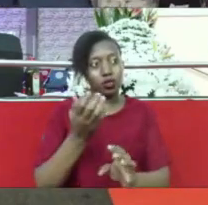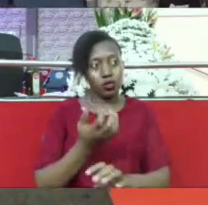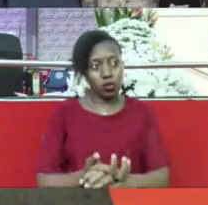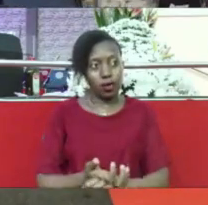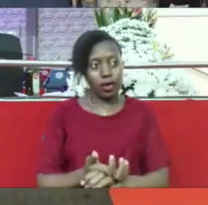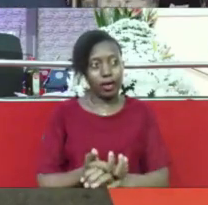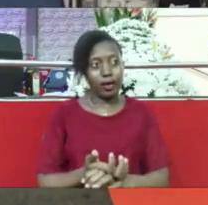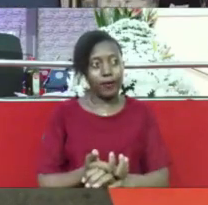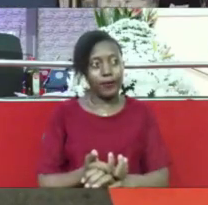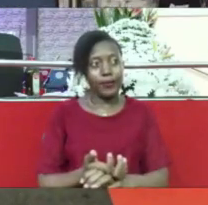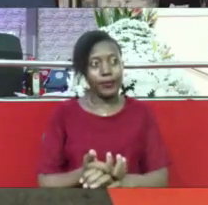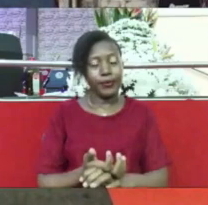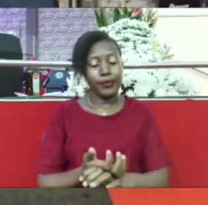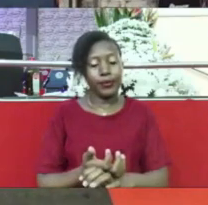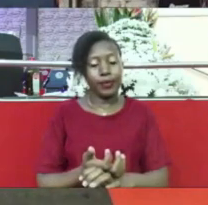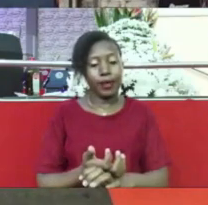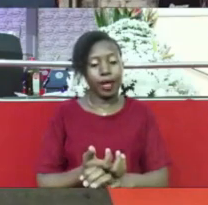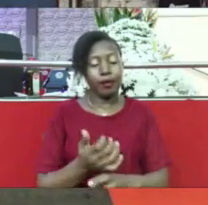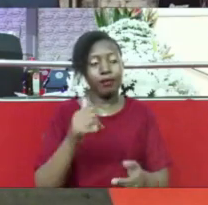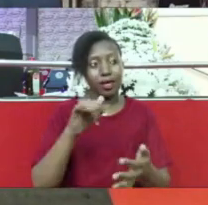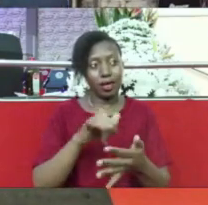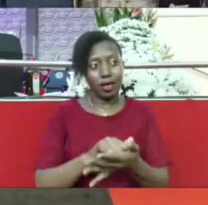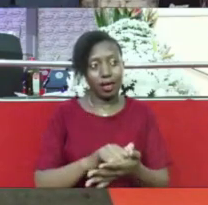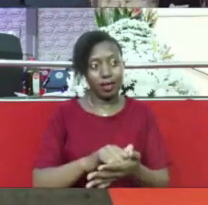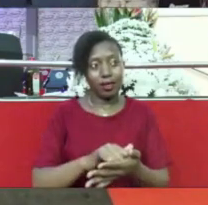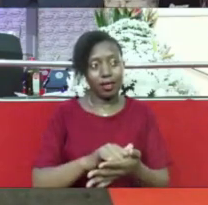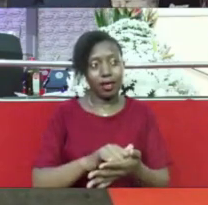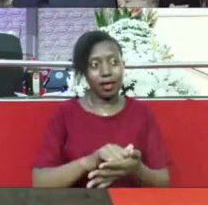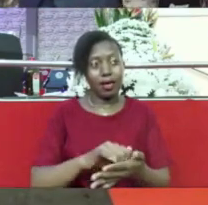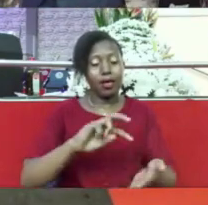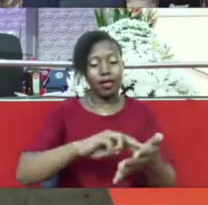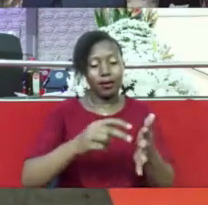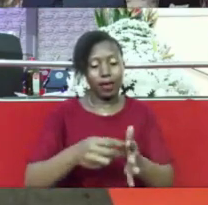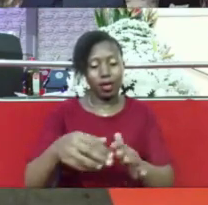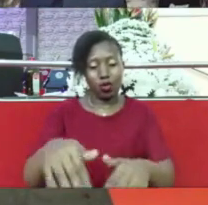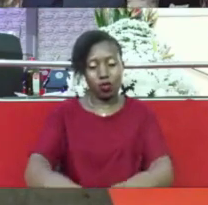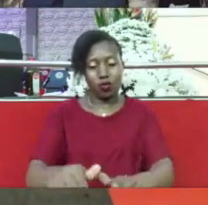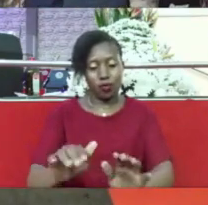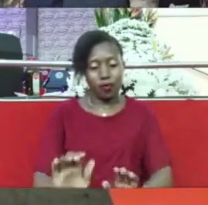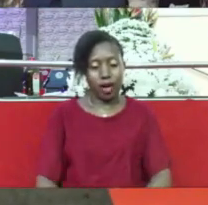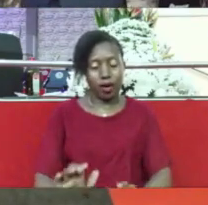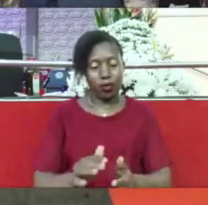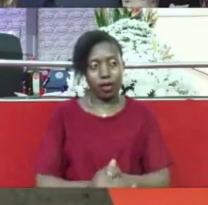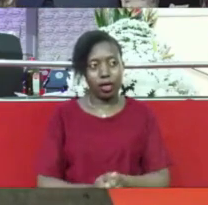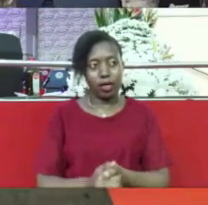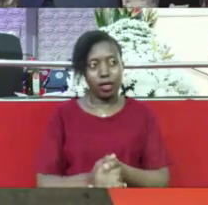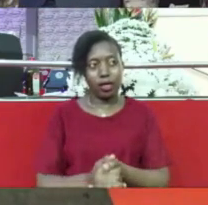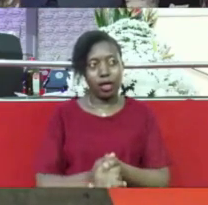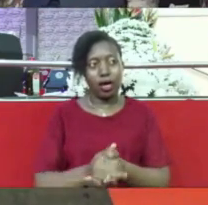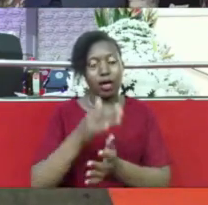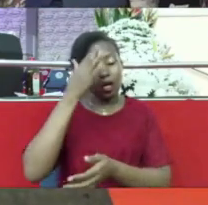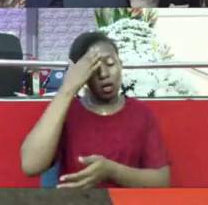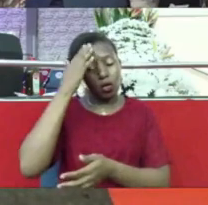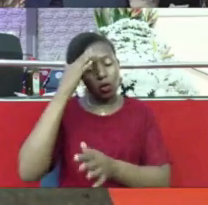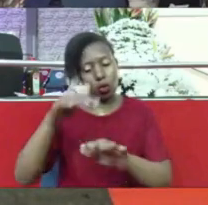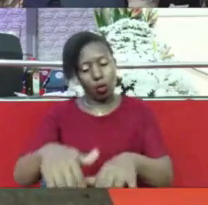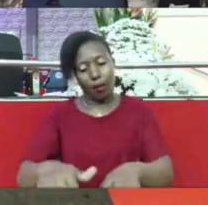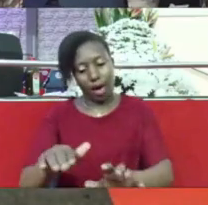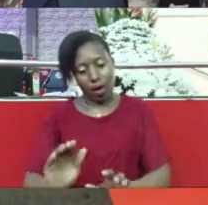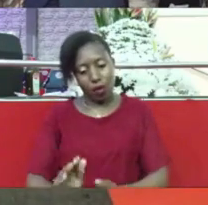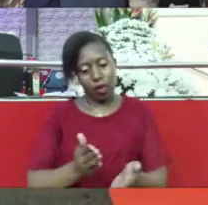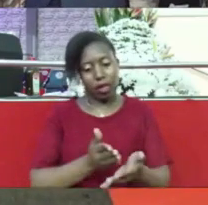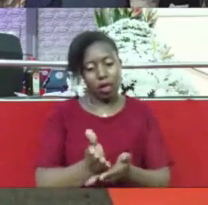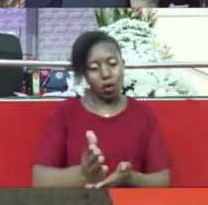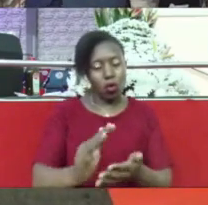ardhi. That is burrowing. Hiyo ni kujichimbiza ama kujizika. You know, burrowing through something that